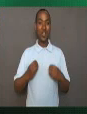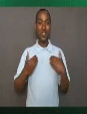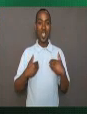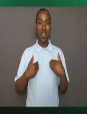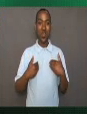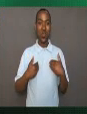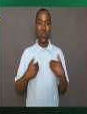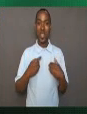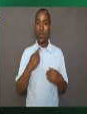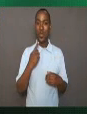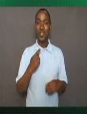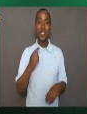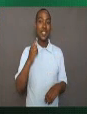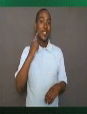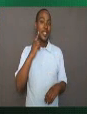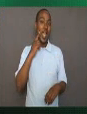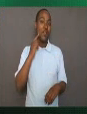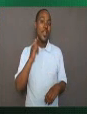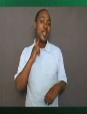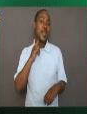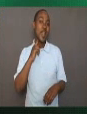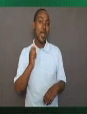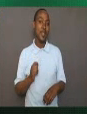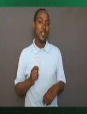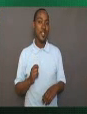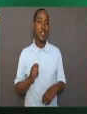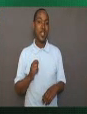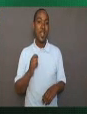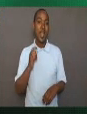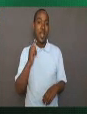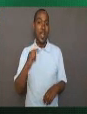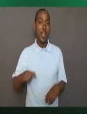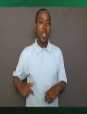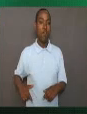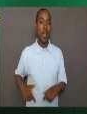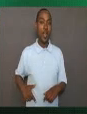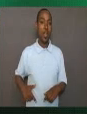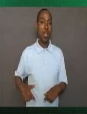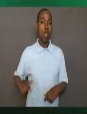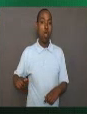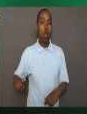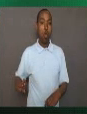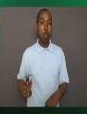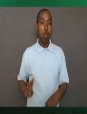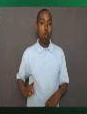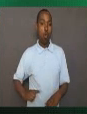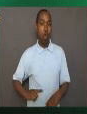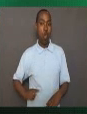such as the salivary glands, liver, gallbladder, and rectum.